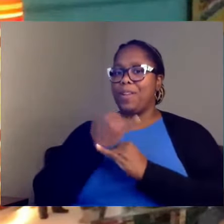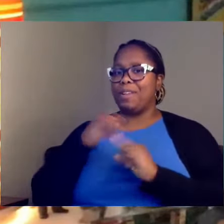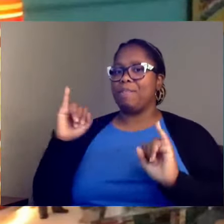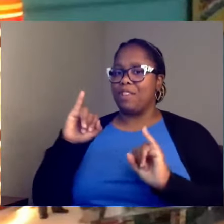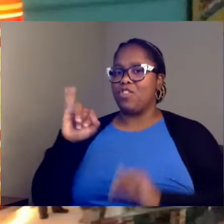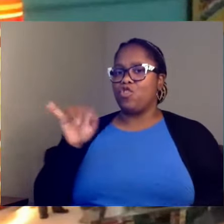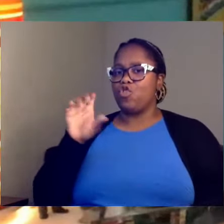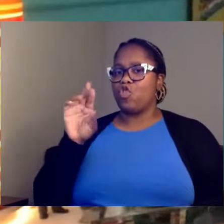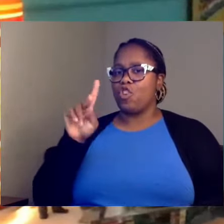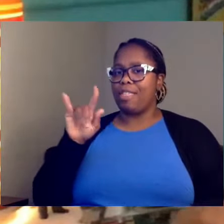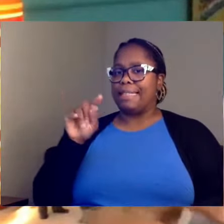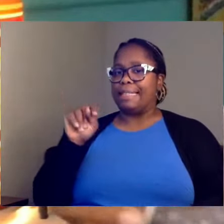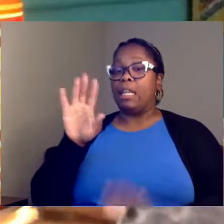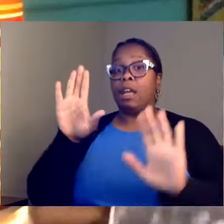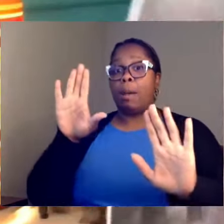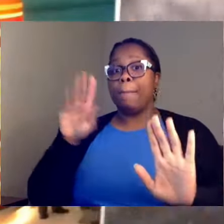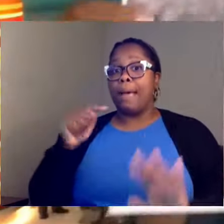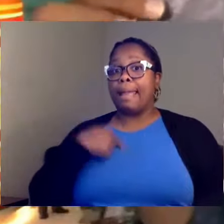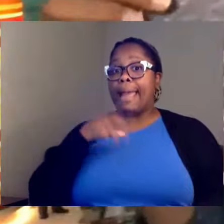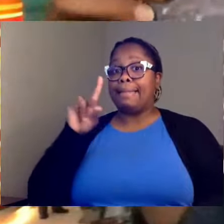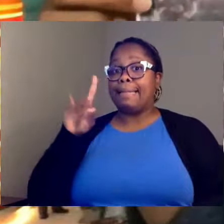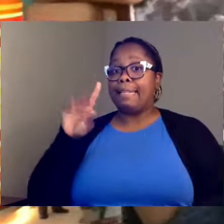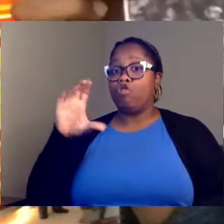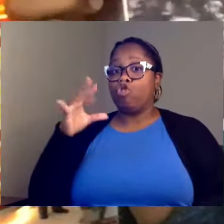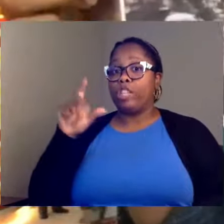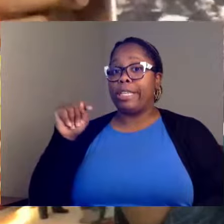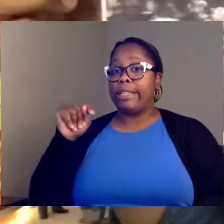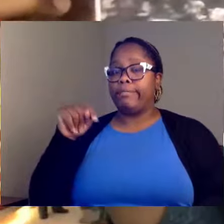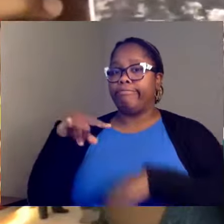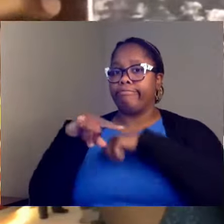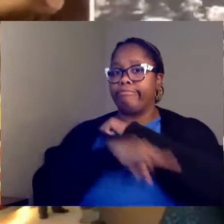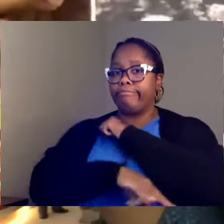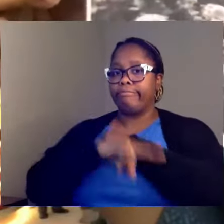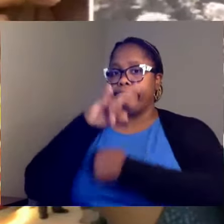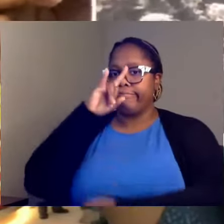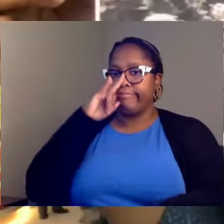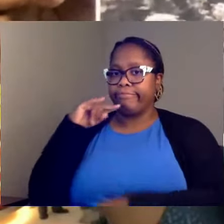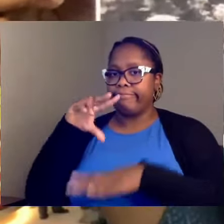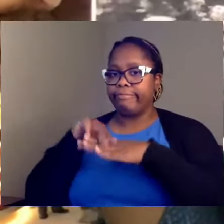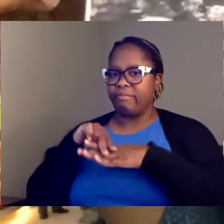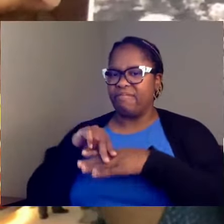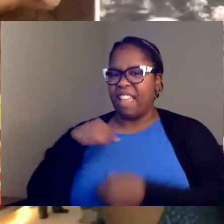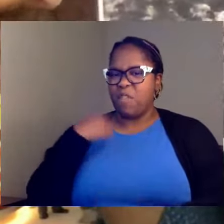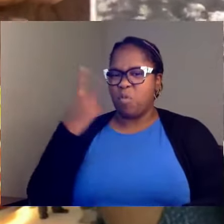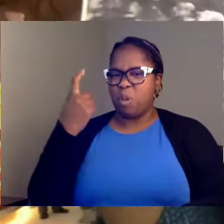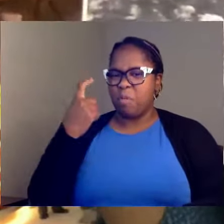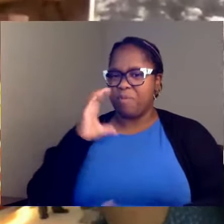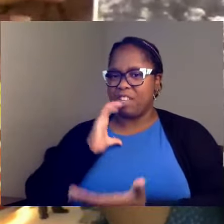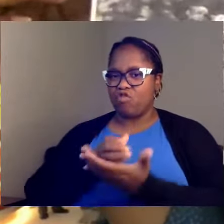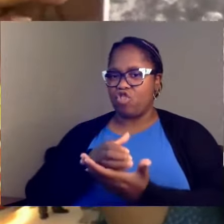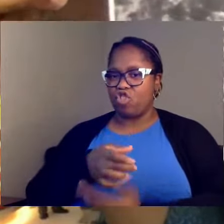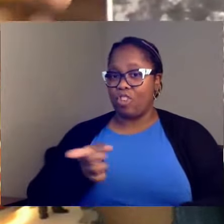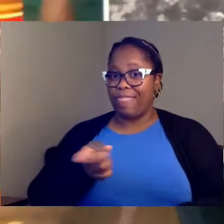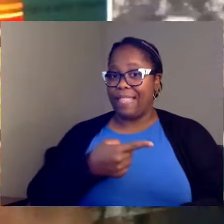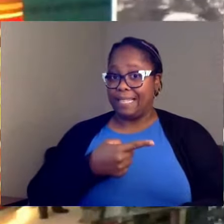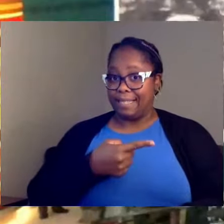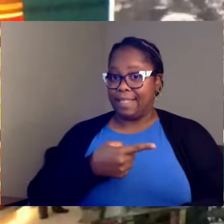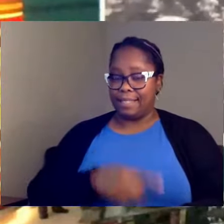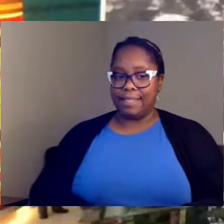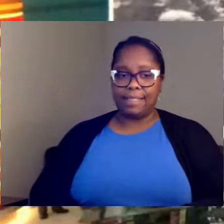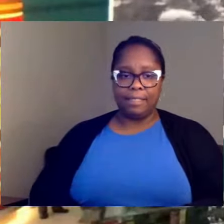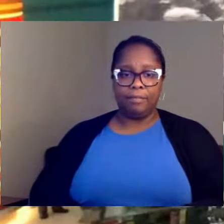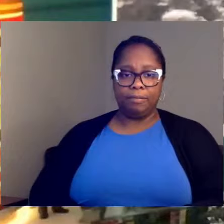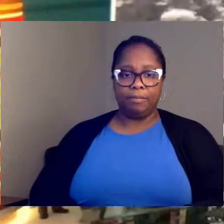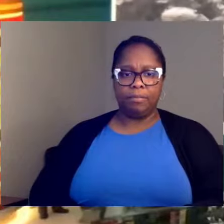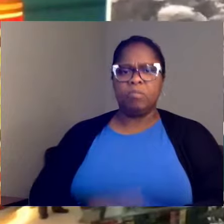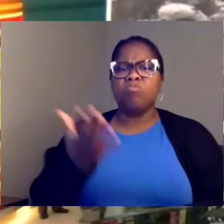one more picture. Sure. This guy right here. This What are is we looking?